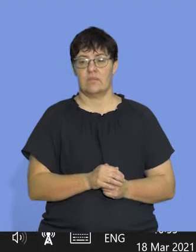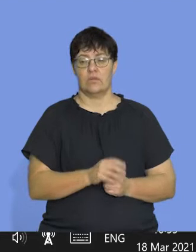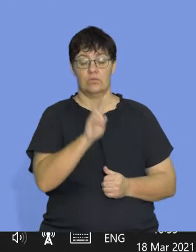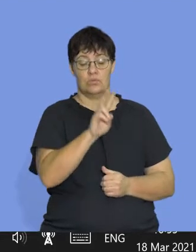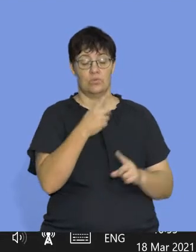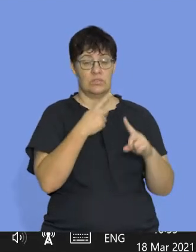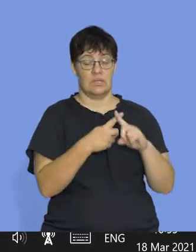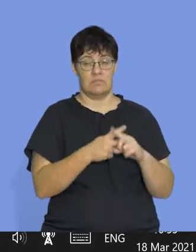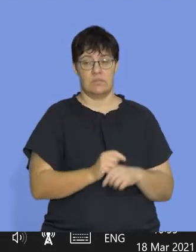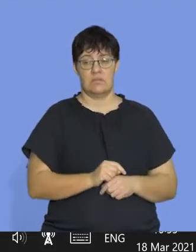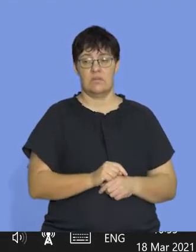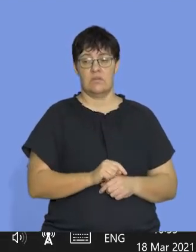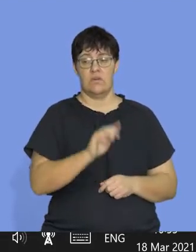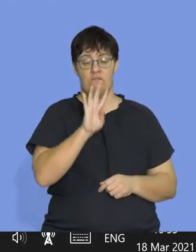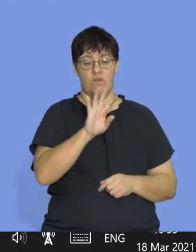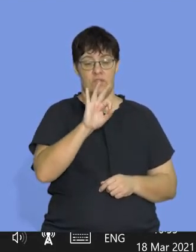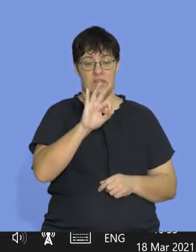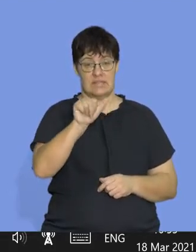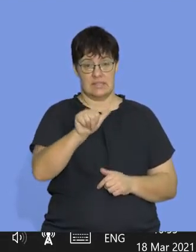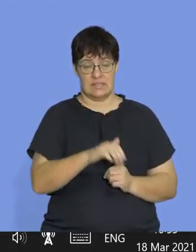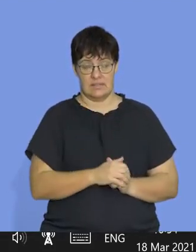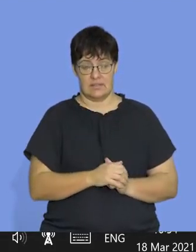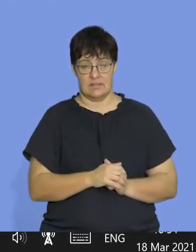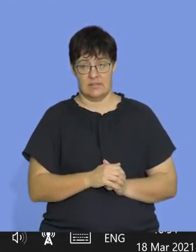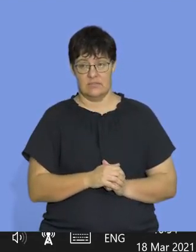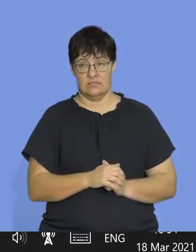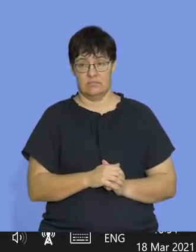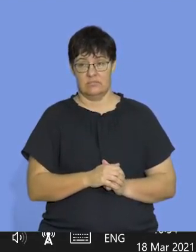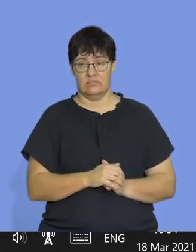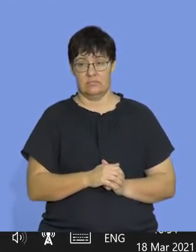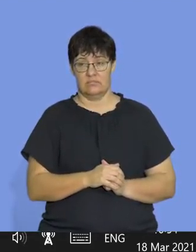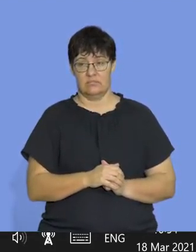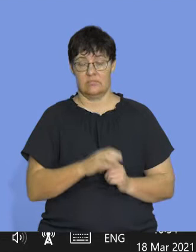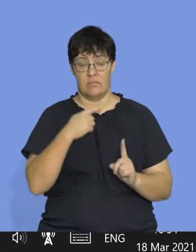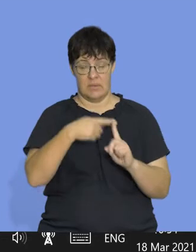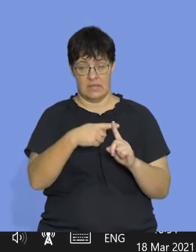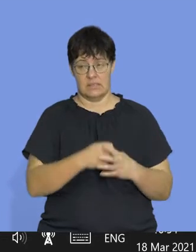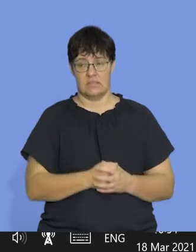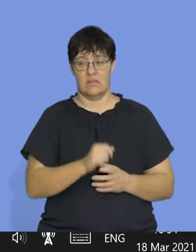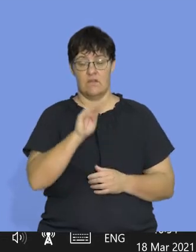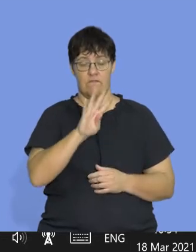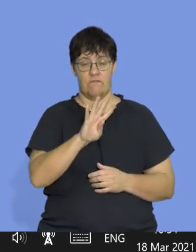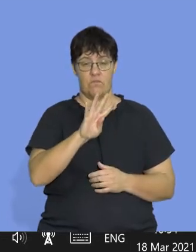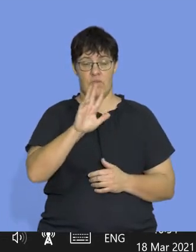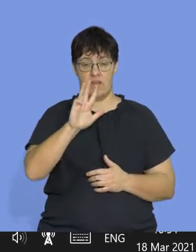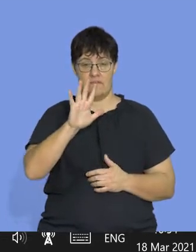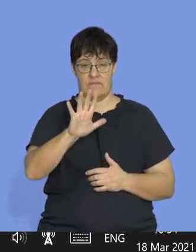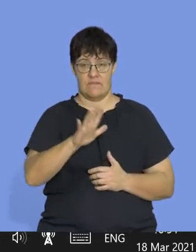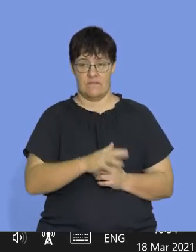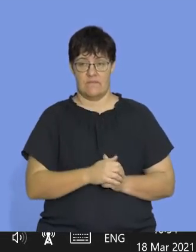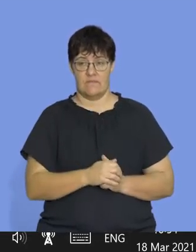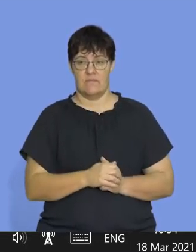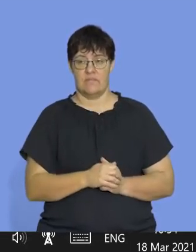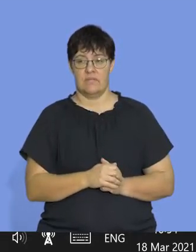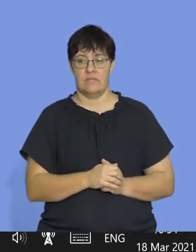by 436, okay, plus 495, okay. This